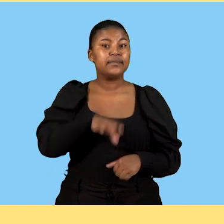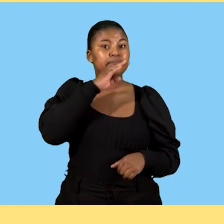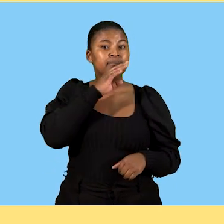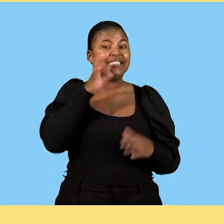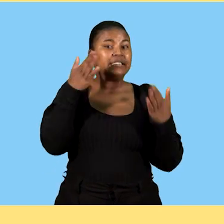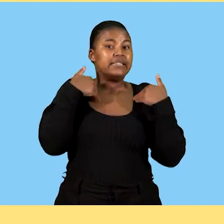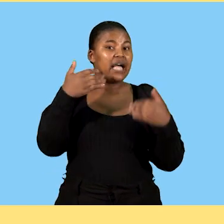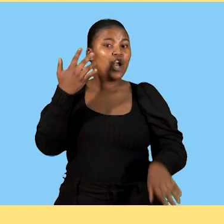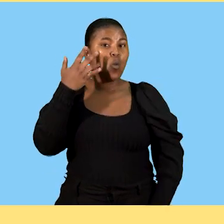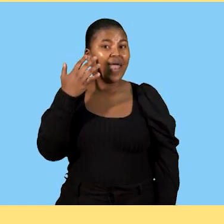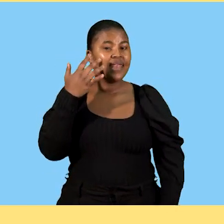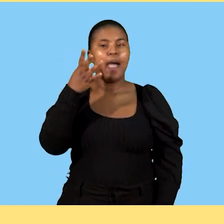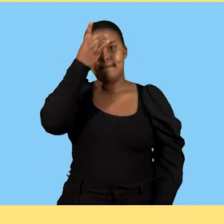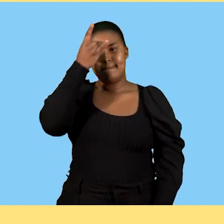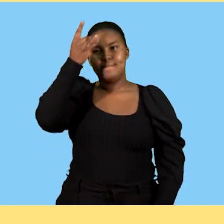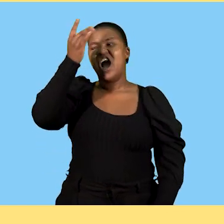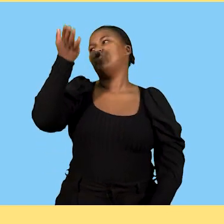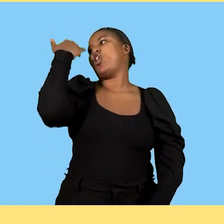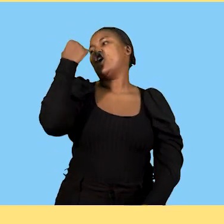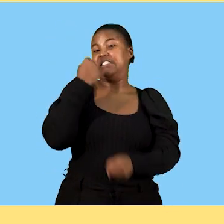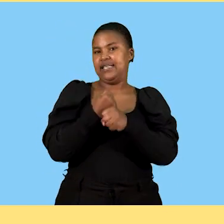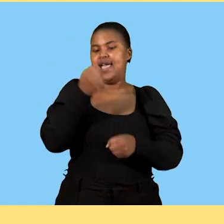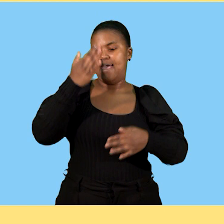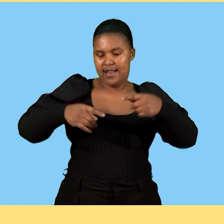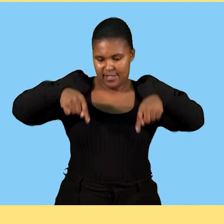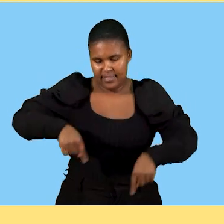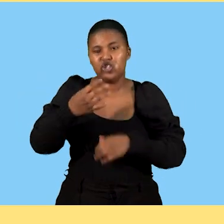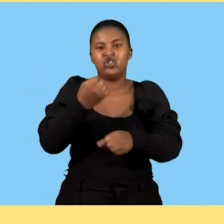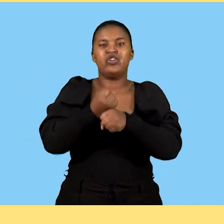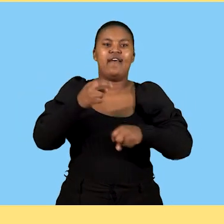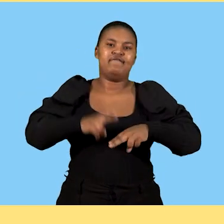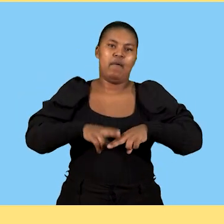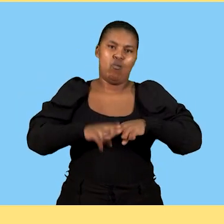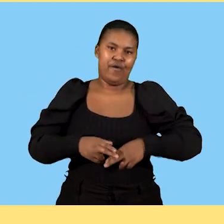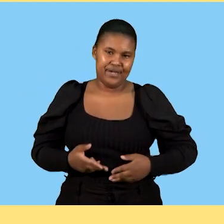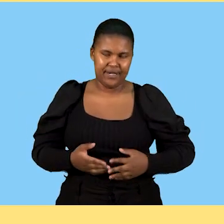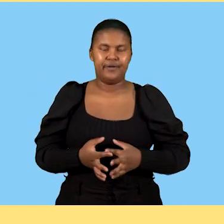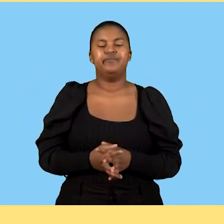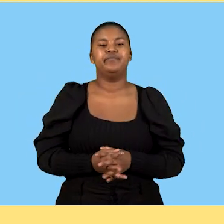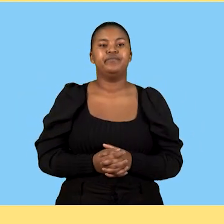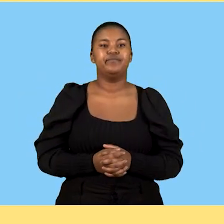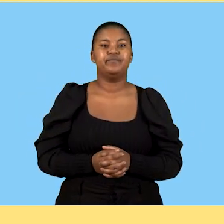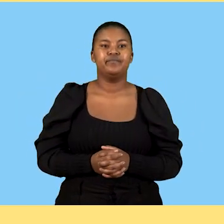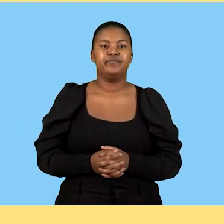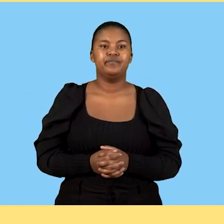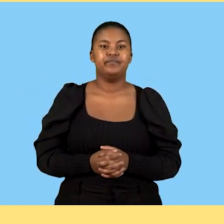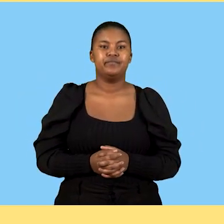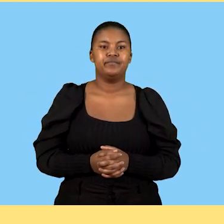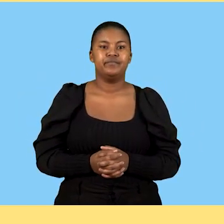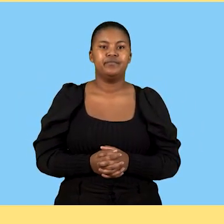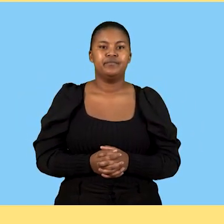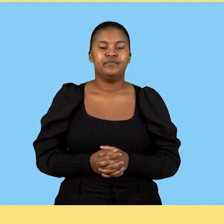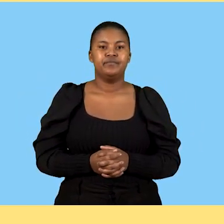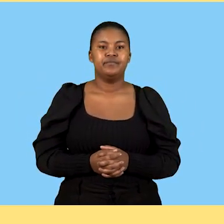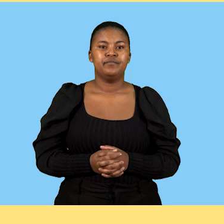would have begun in March the previous year. It would have begun in March the previous year.